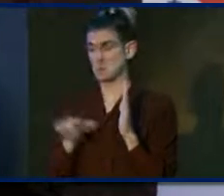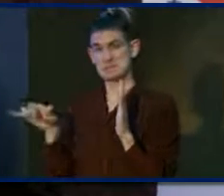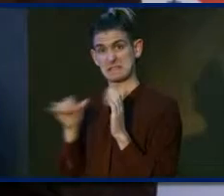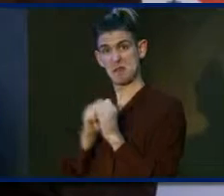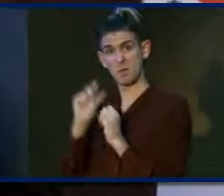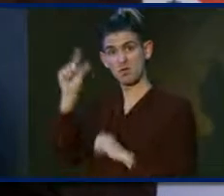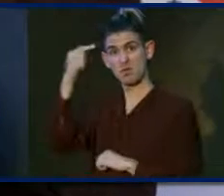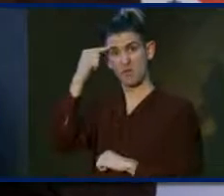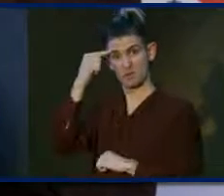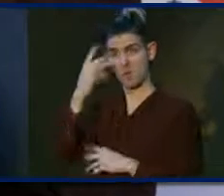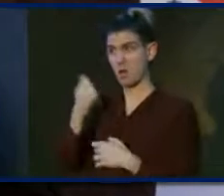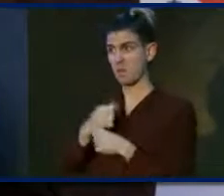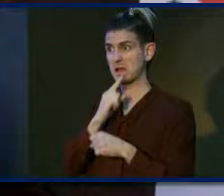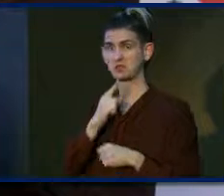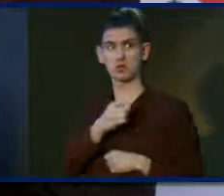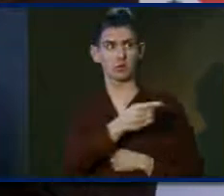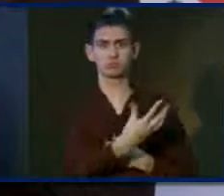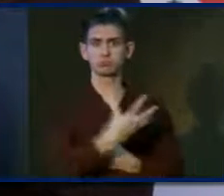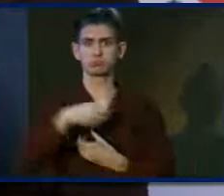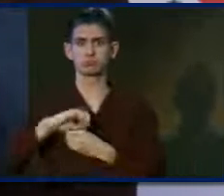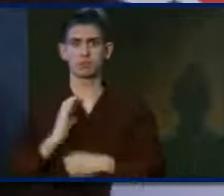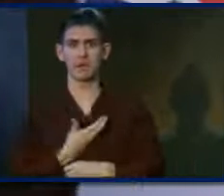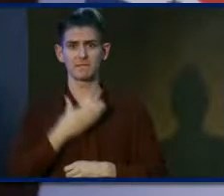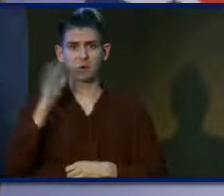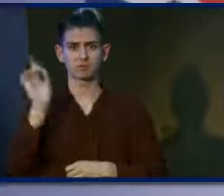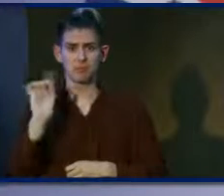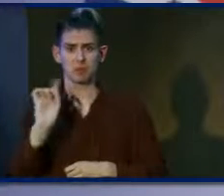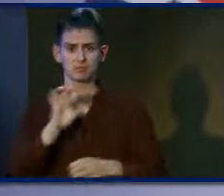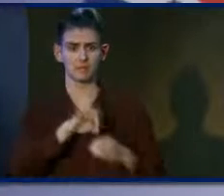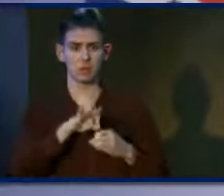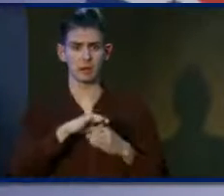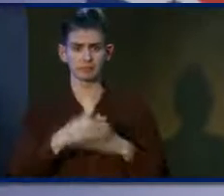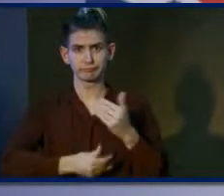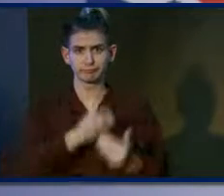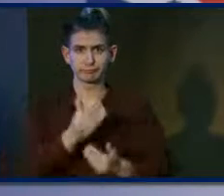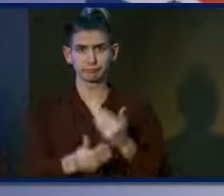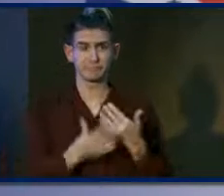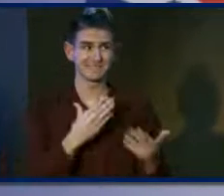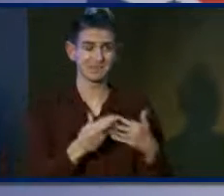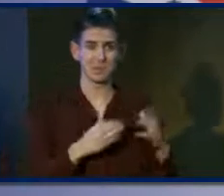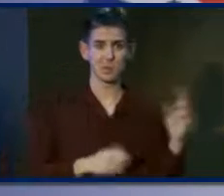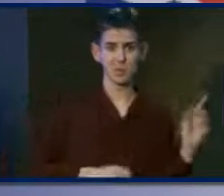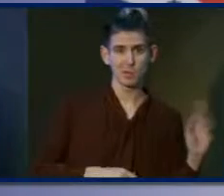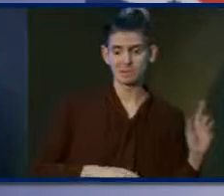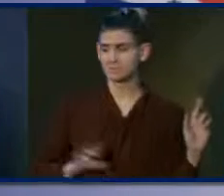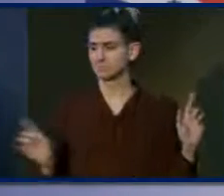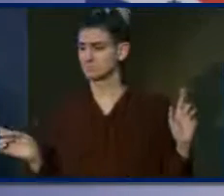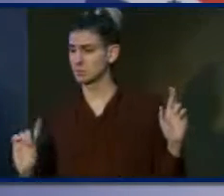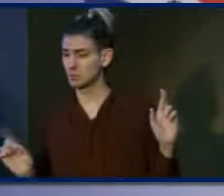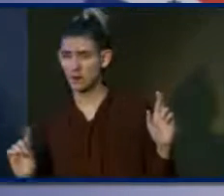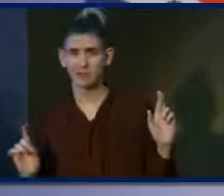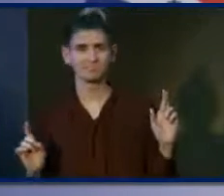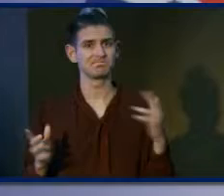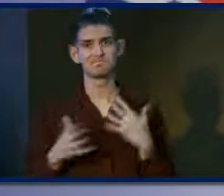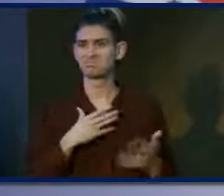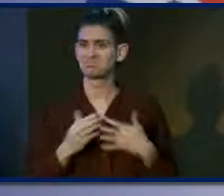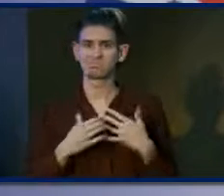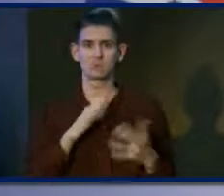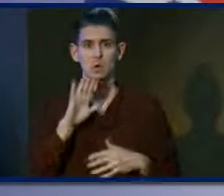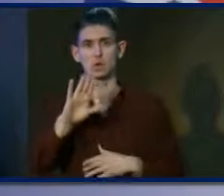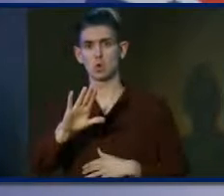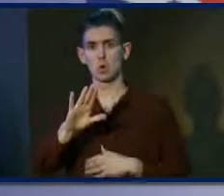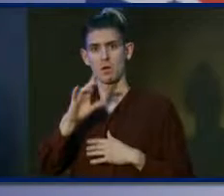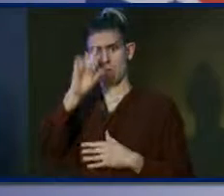experience and participating in our democracy. Because no matter what party you belong to, no matter what your ideology is,